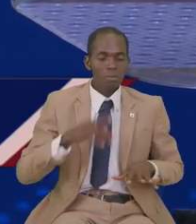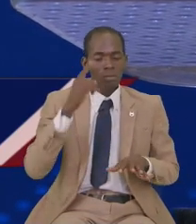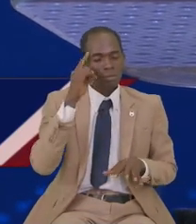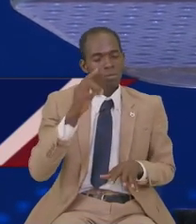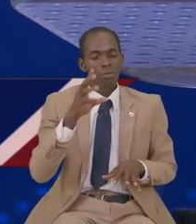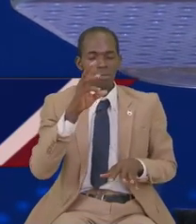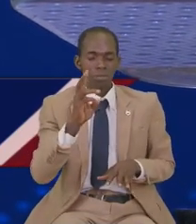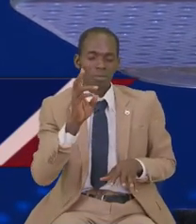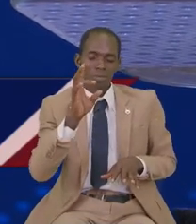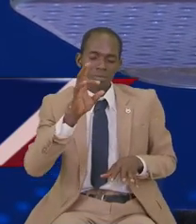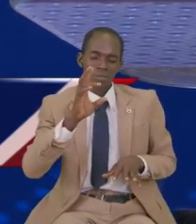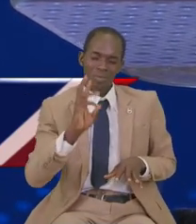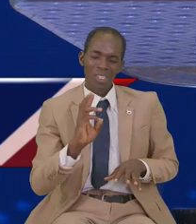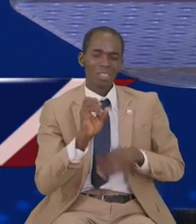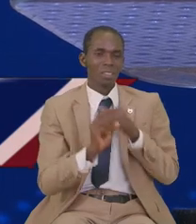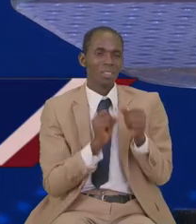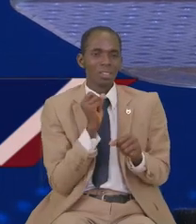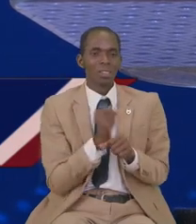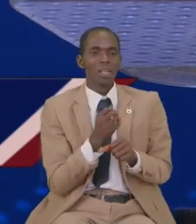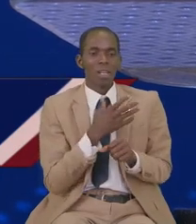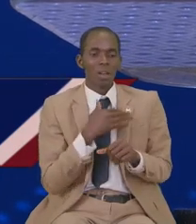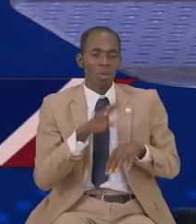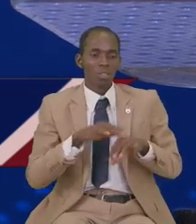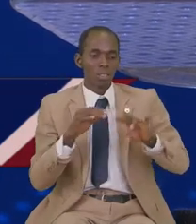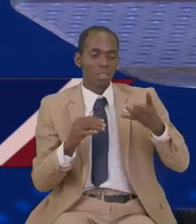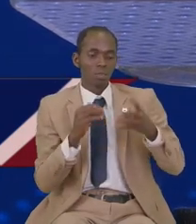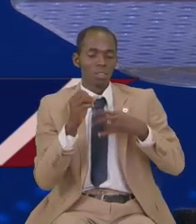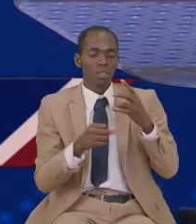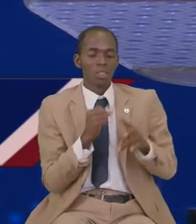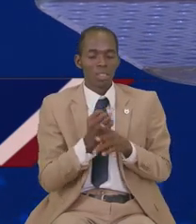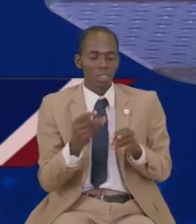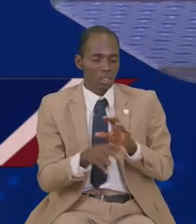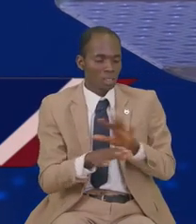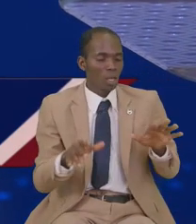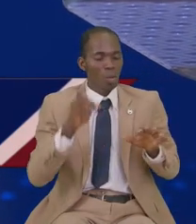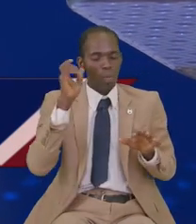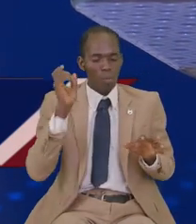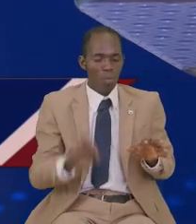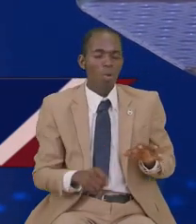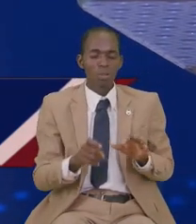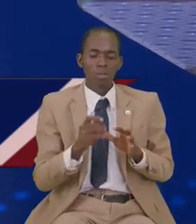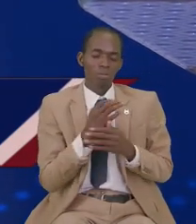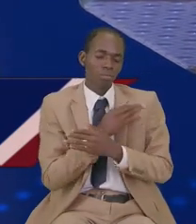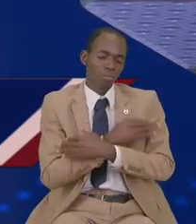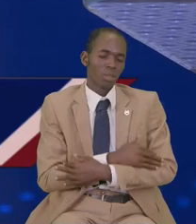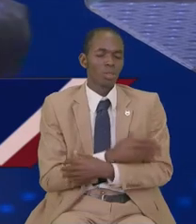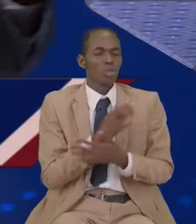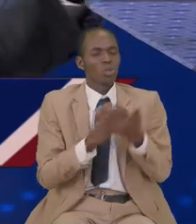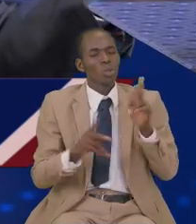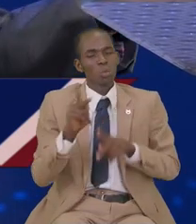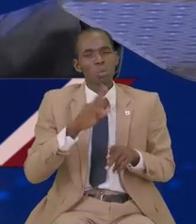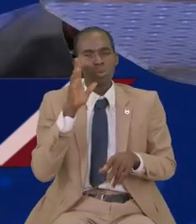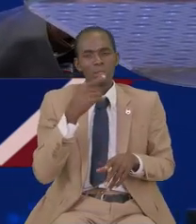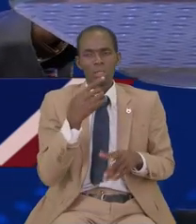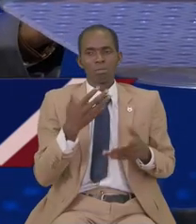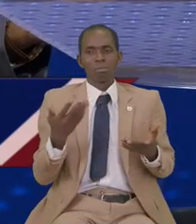the land will rest. And, you know, they said, who can follow that kind of principle? But their